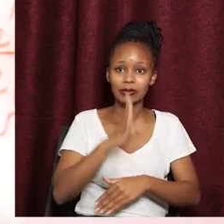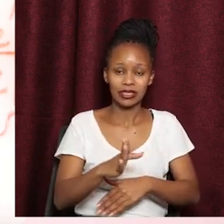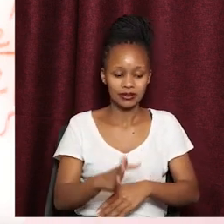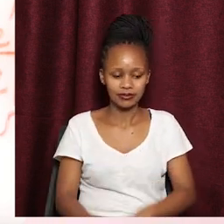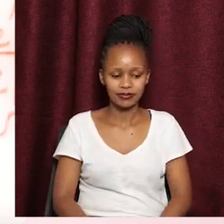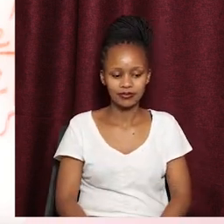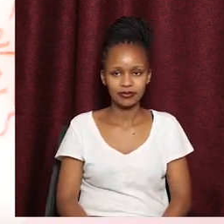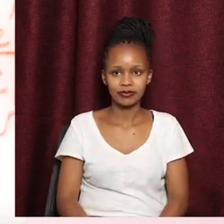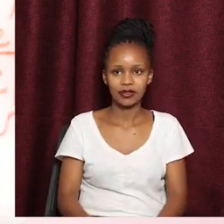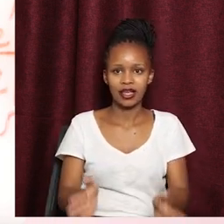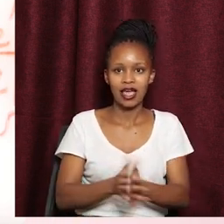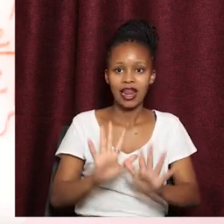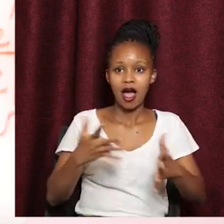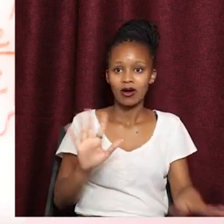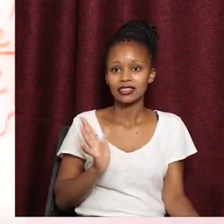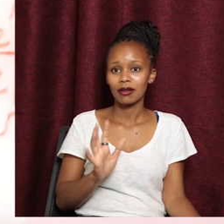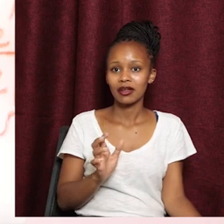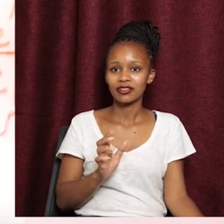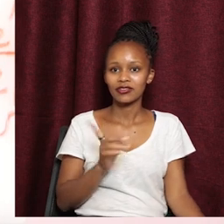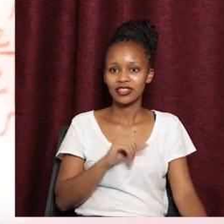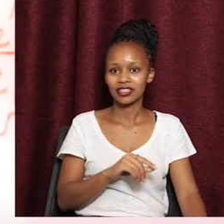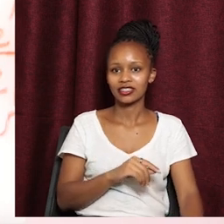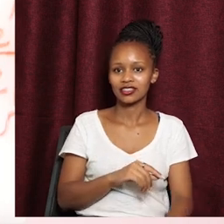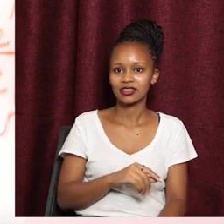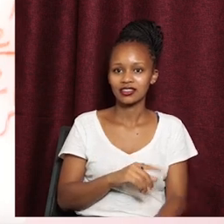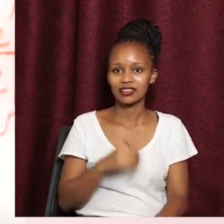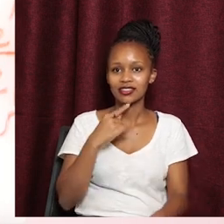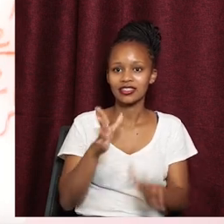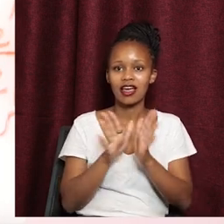were celebrating, he told the boys, "Thank you.